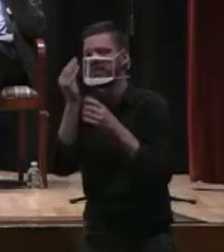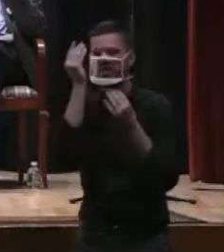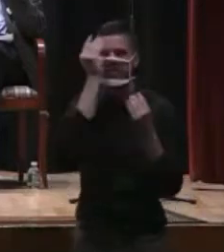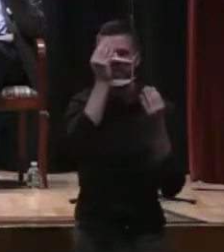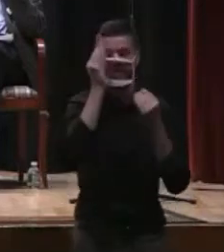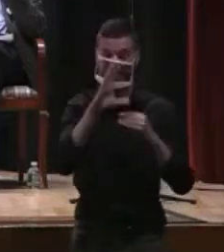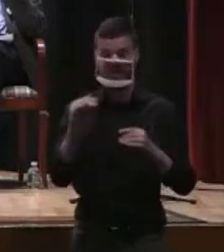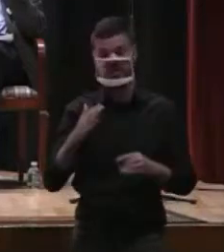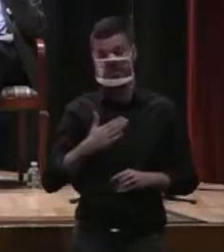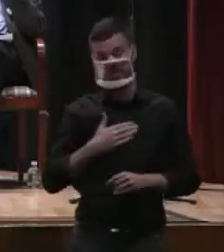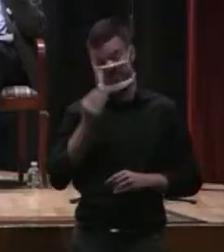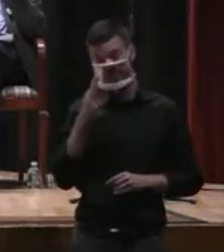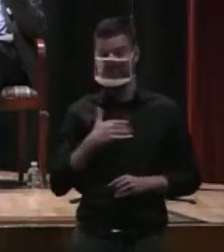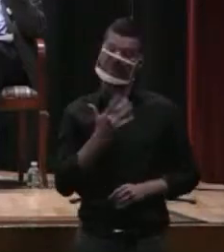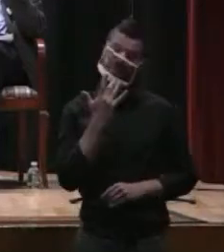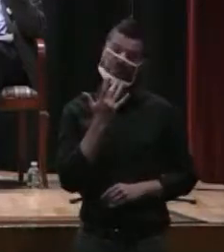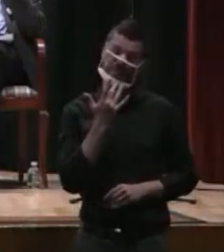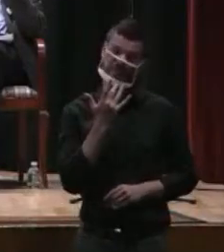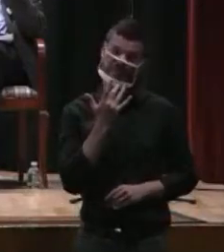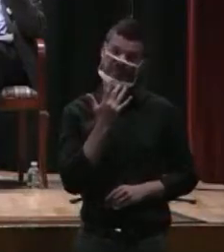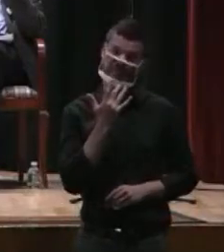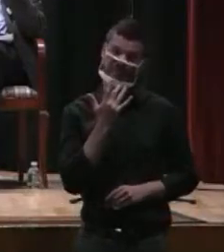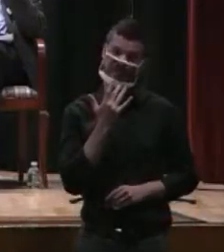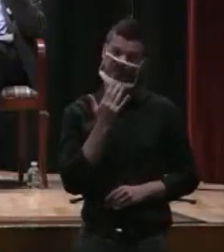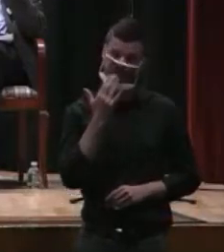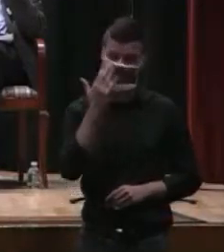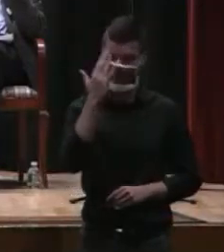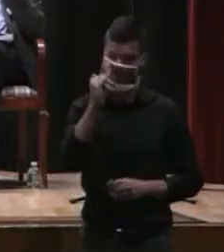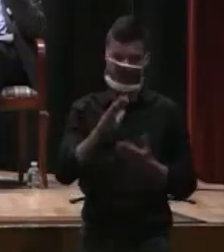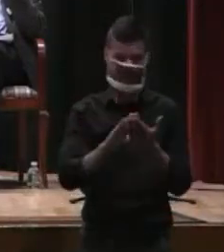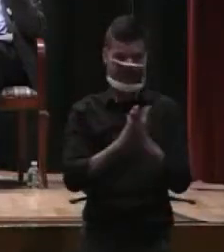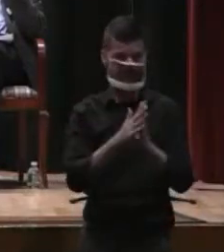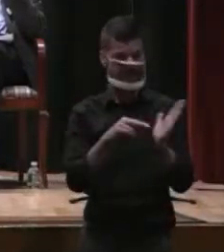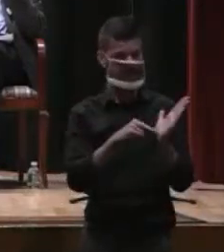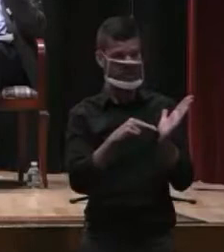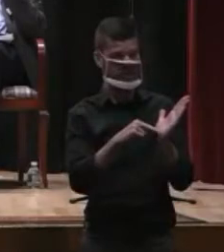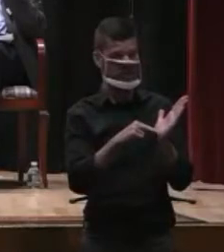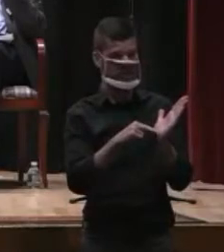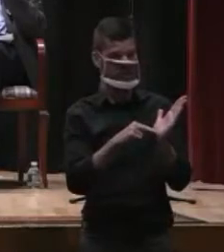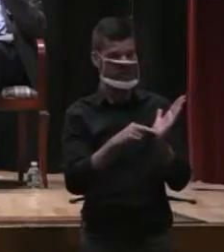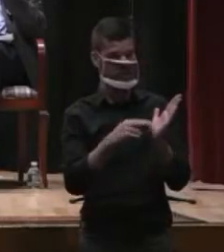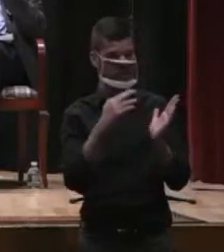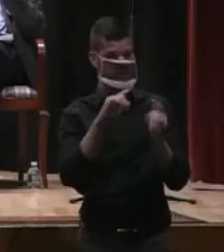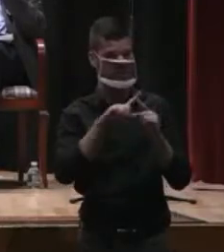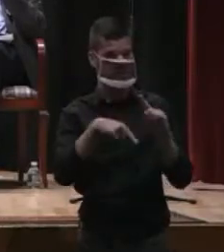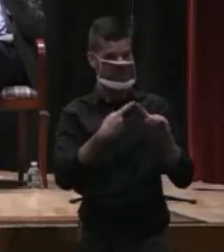my all-time favorite, why be a nurse when you can be the doctor?